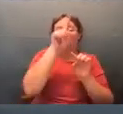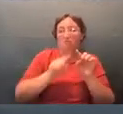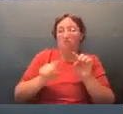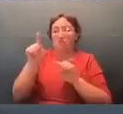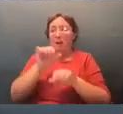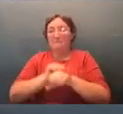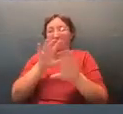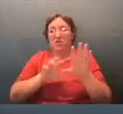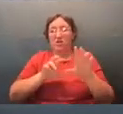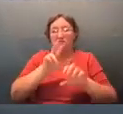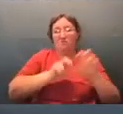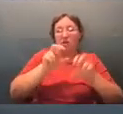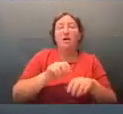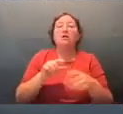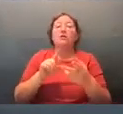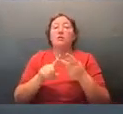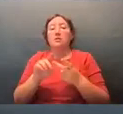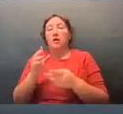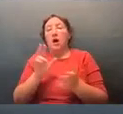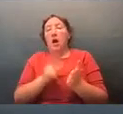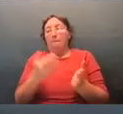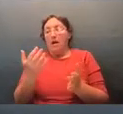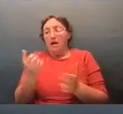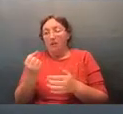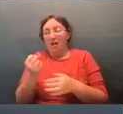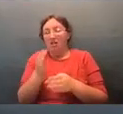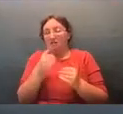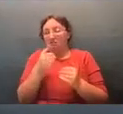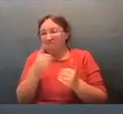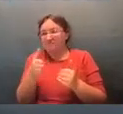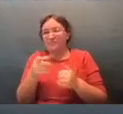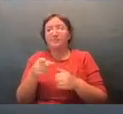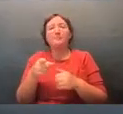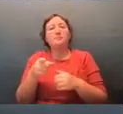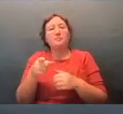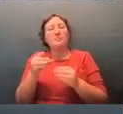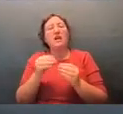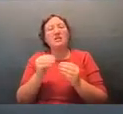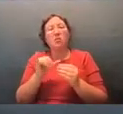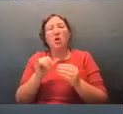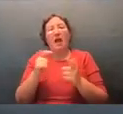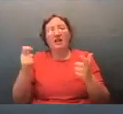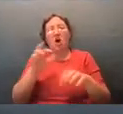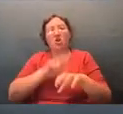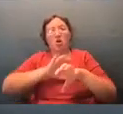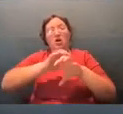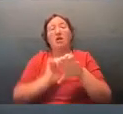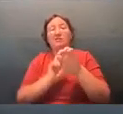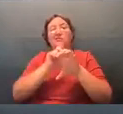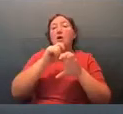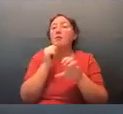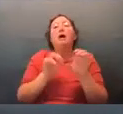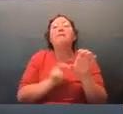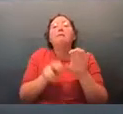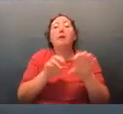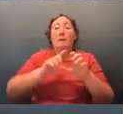out. There's the Buttermilks that is just outside here, which is more bouldering, like large bouldering, not just little